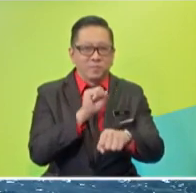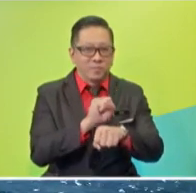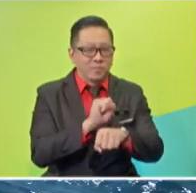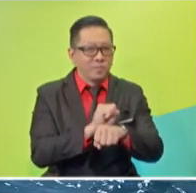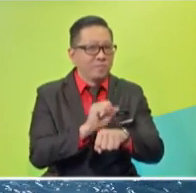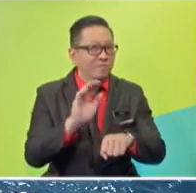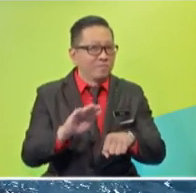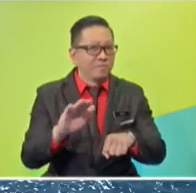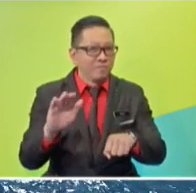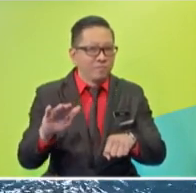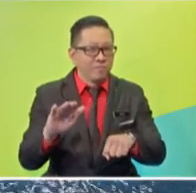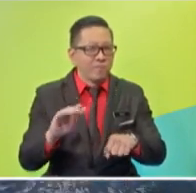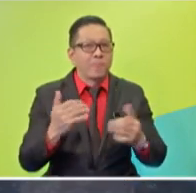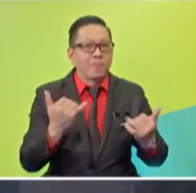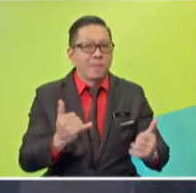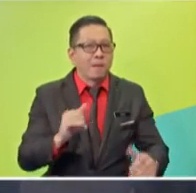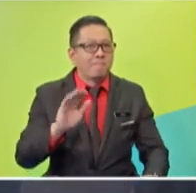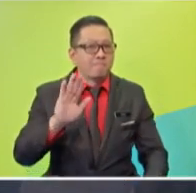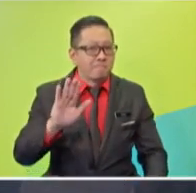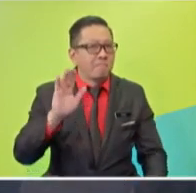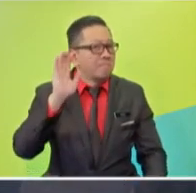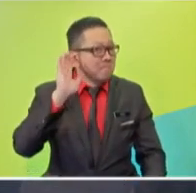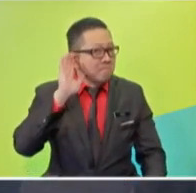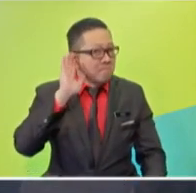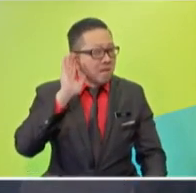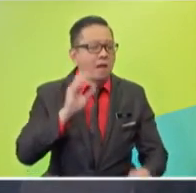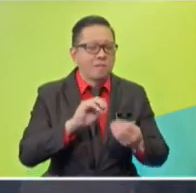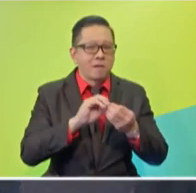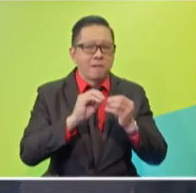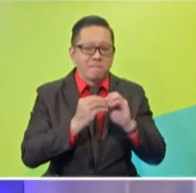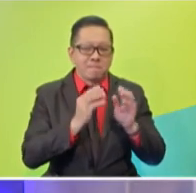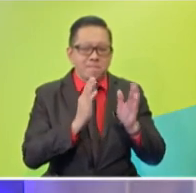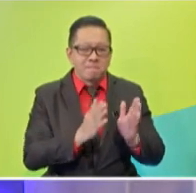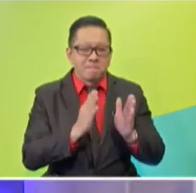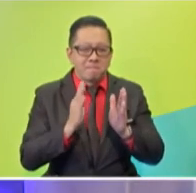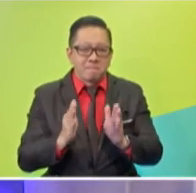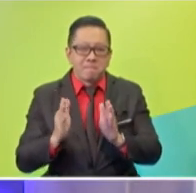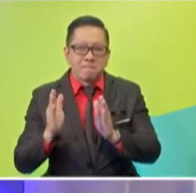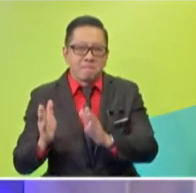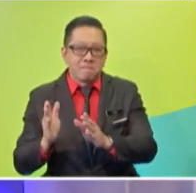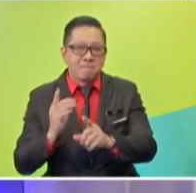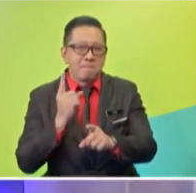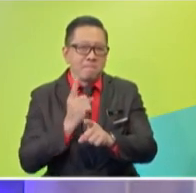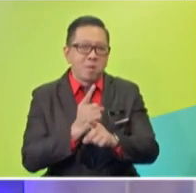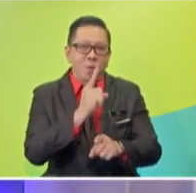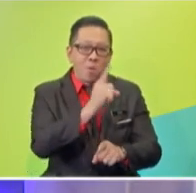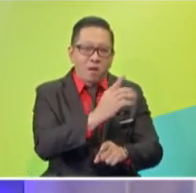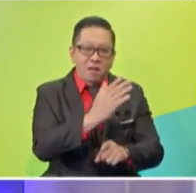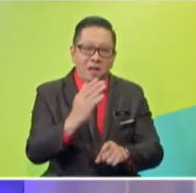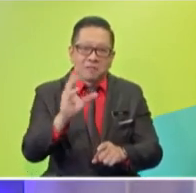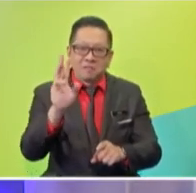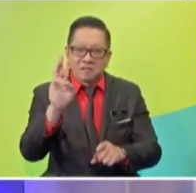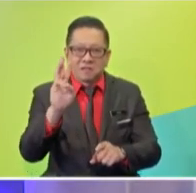So, you are going to listen and number the steps in order from 1 until